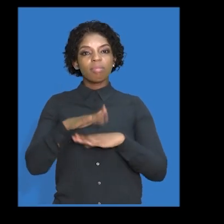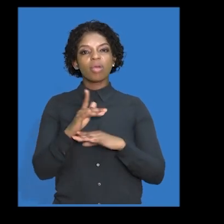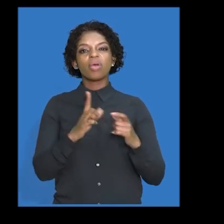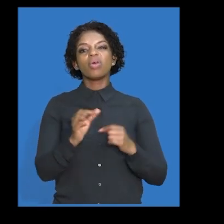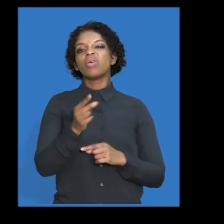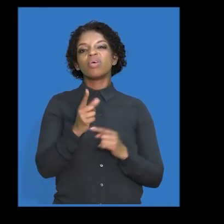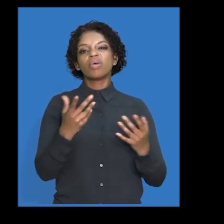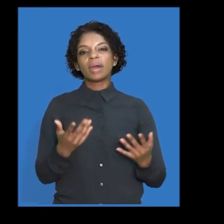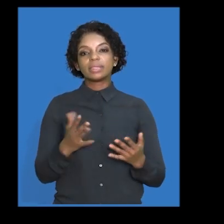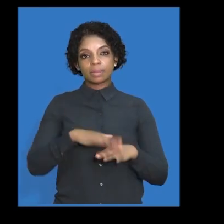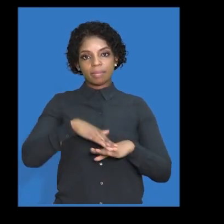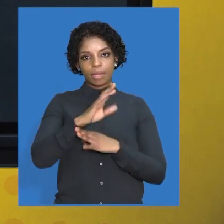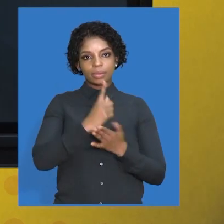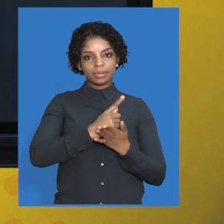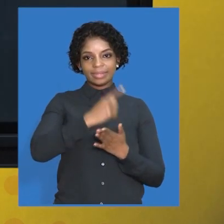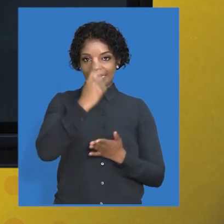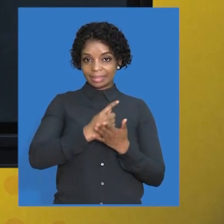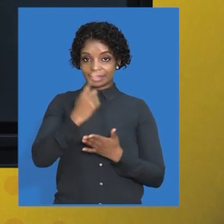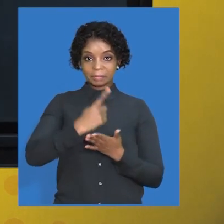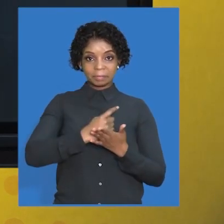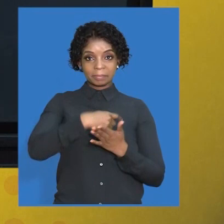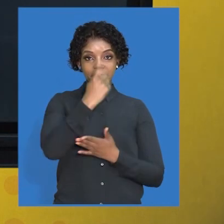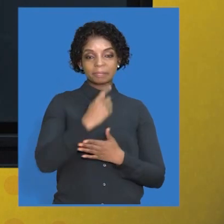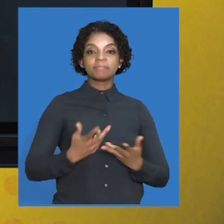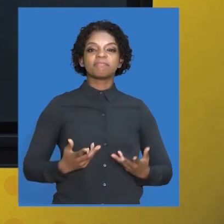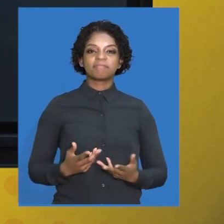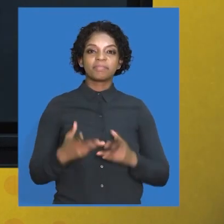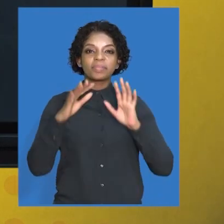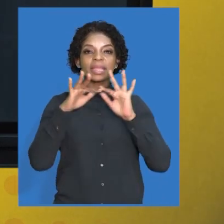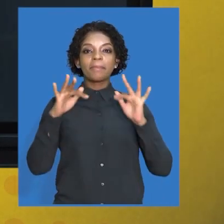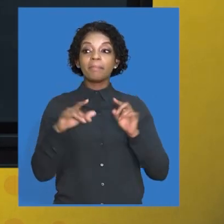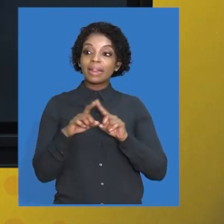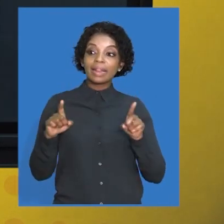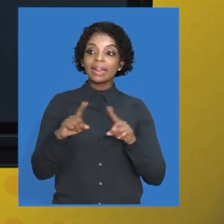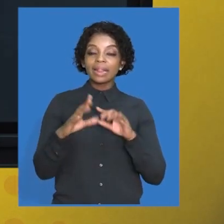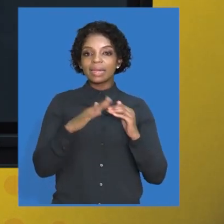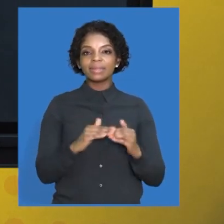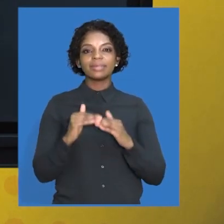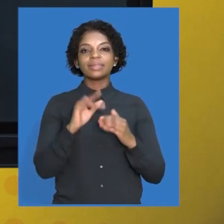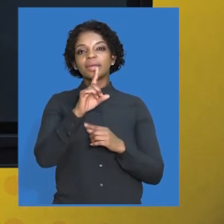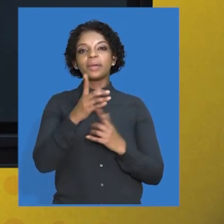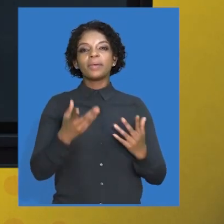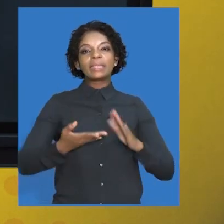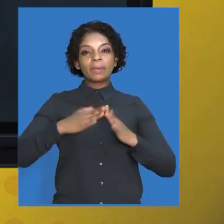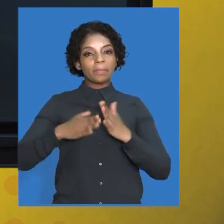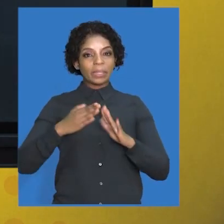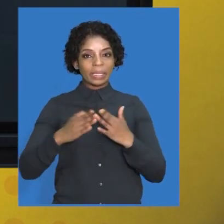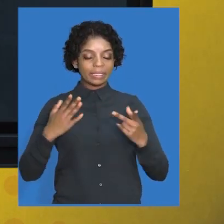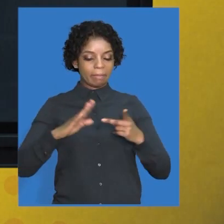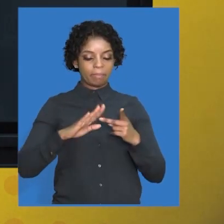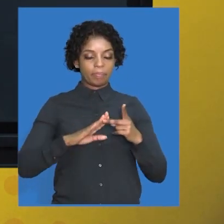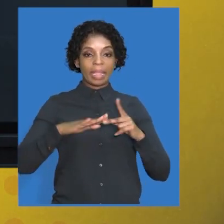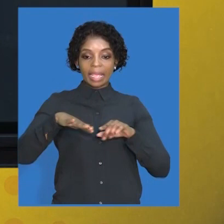Right? So our customers are going to say, right, these people look after their community, they look after the